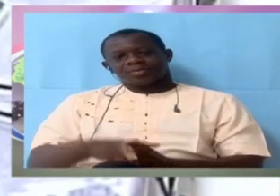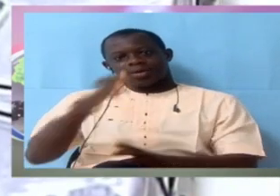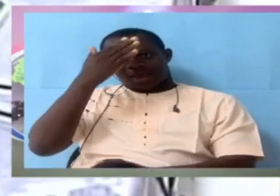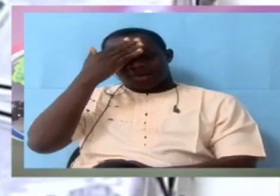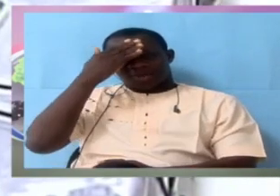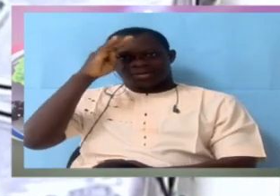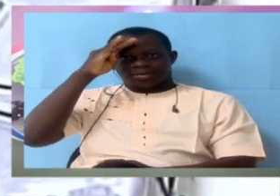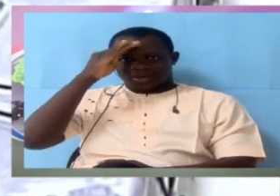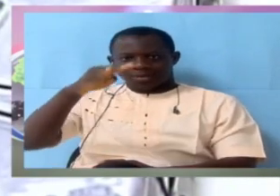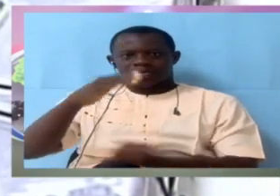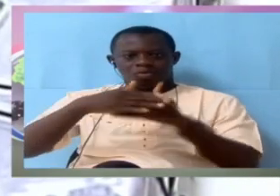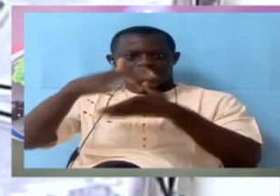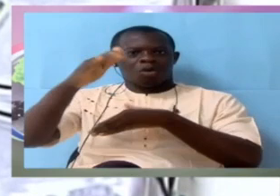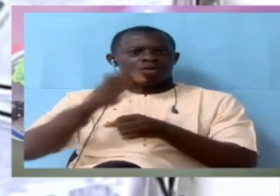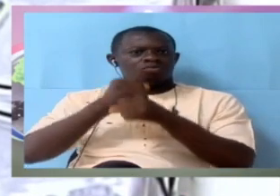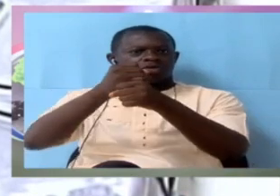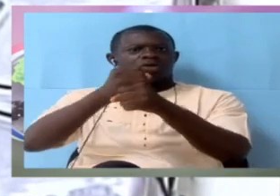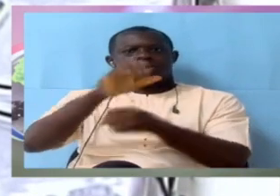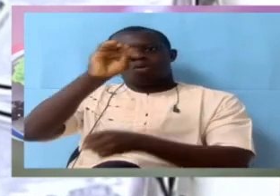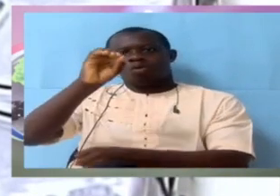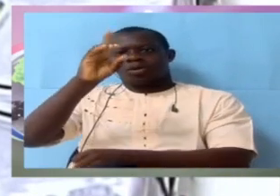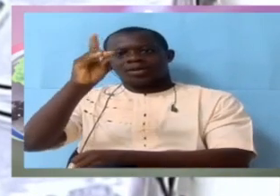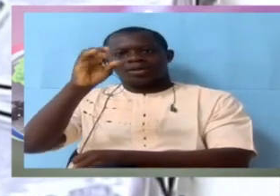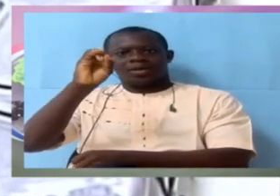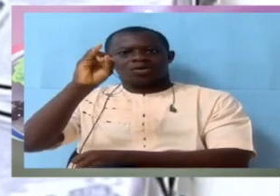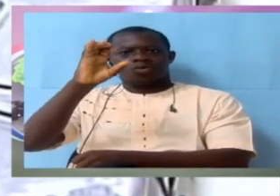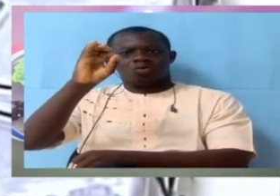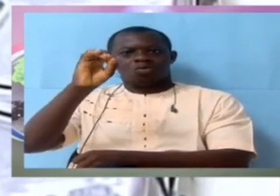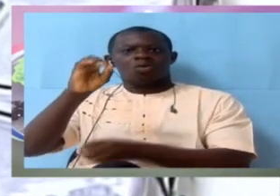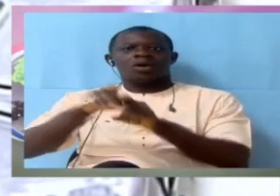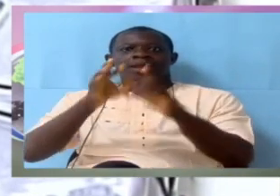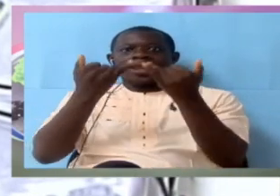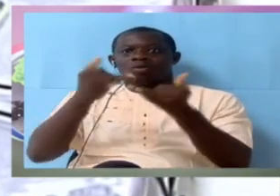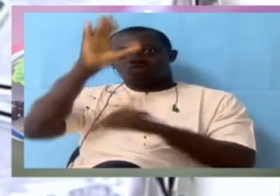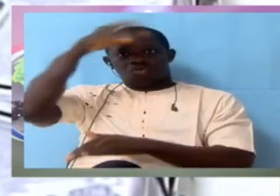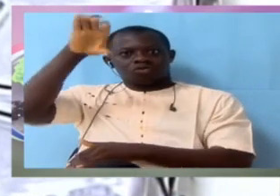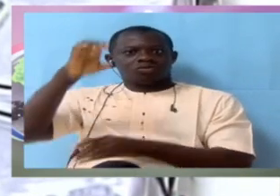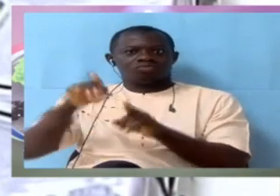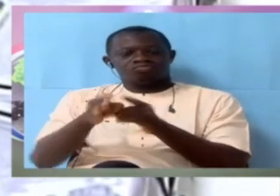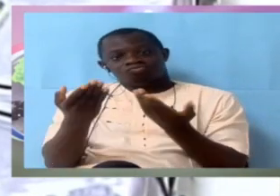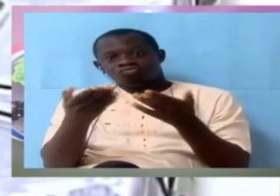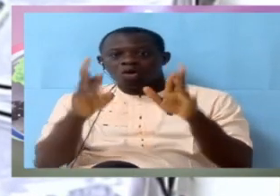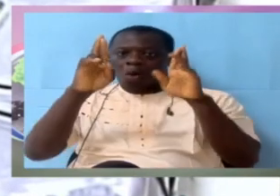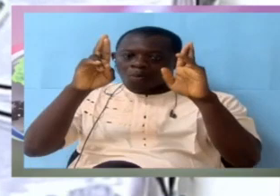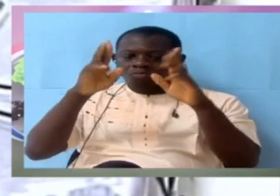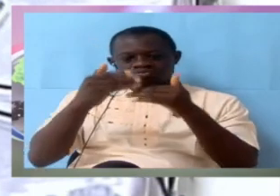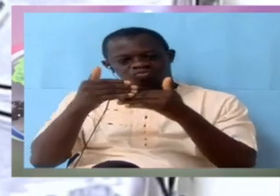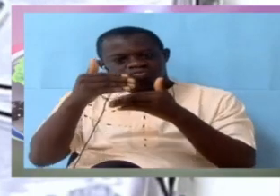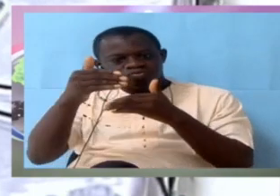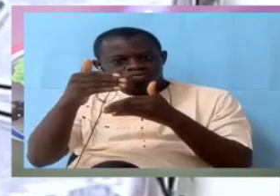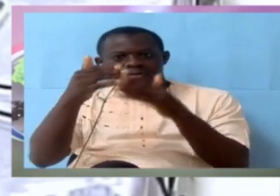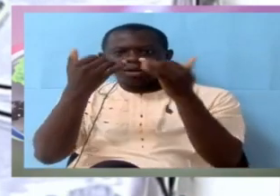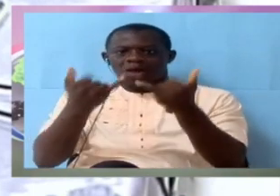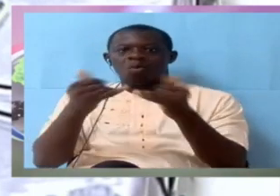Amen. Thank you very much, Bishop Odeko. The Commission at some point, hopefully very soon, will